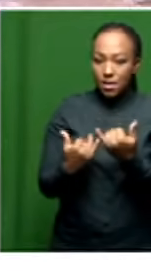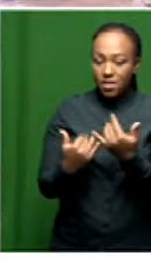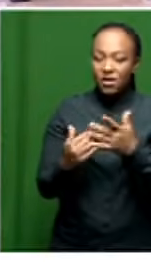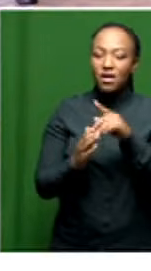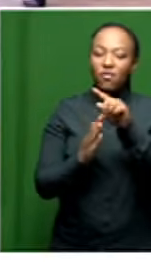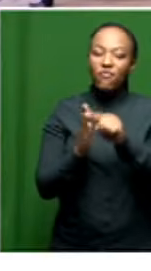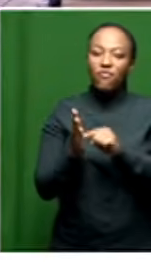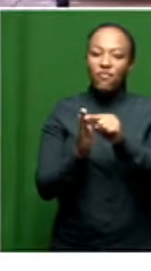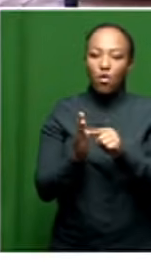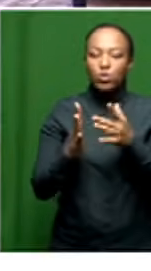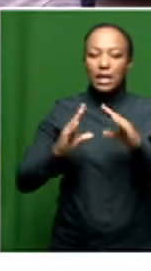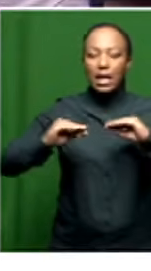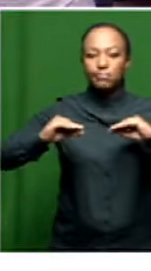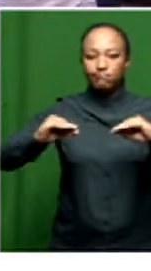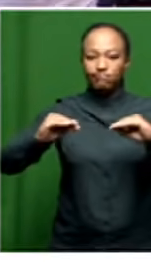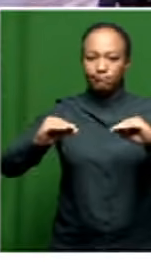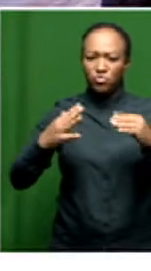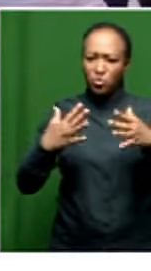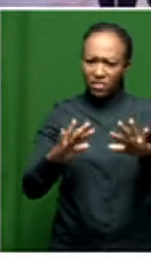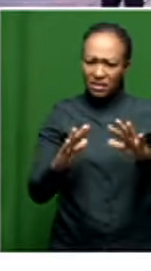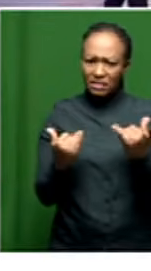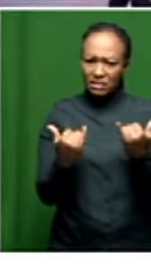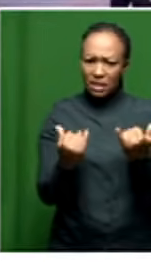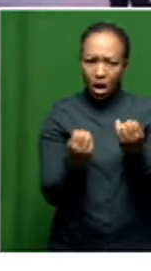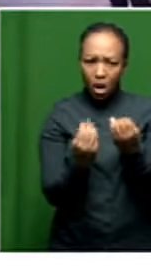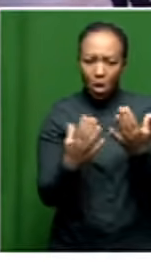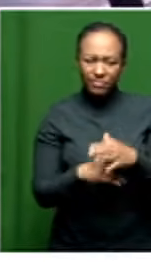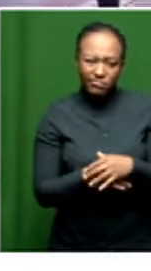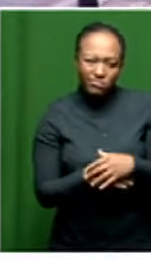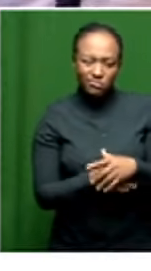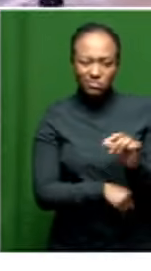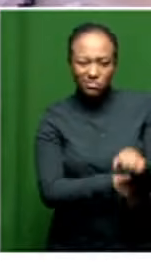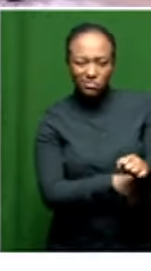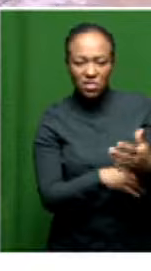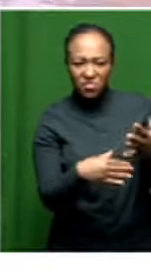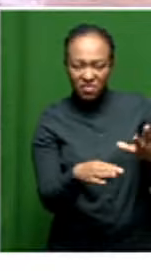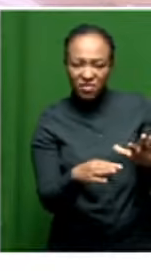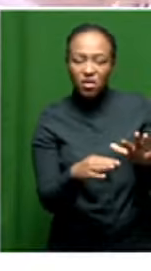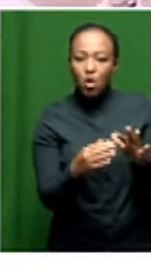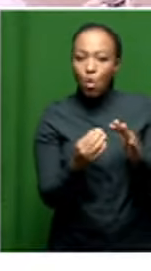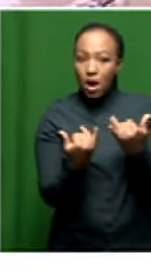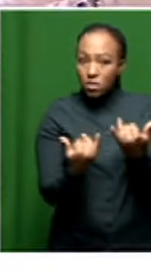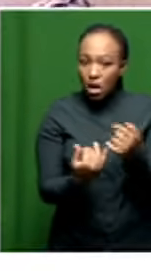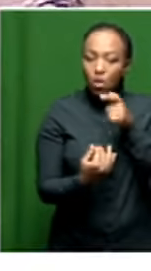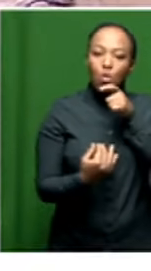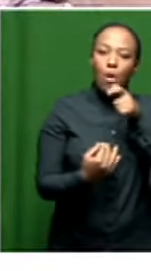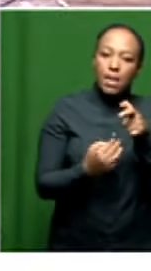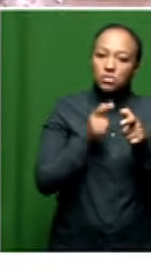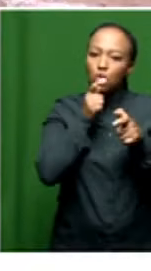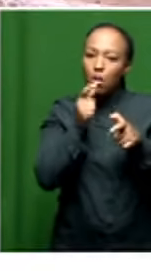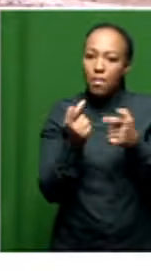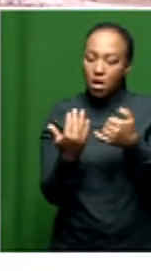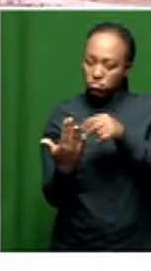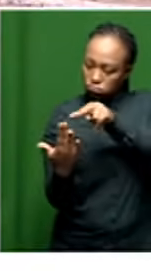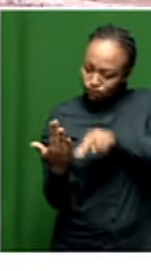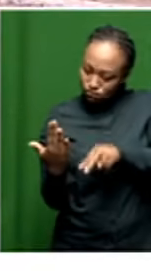to voter education. And we do tend to take a lot for granted, just looking at some of the comments coming through and